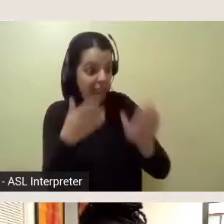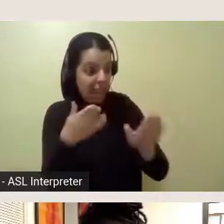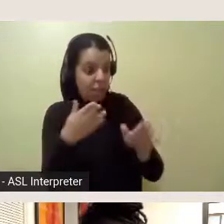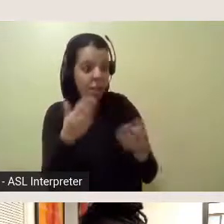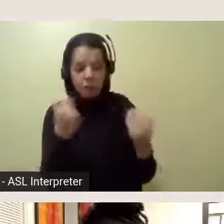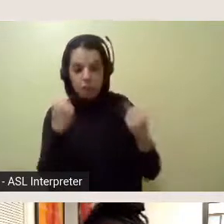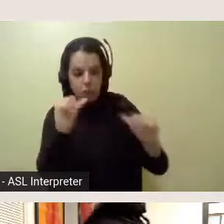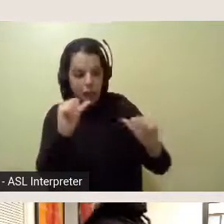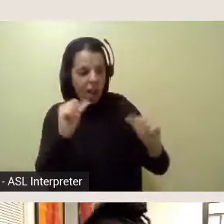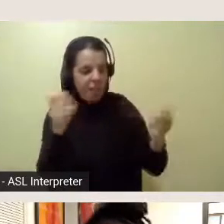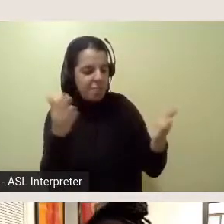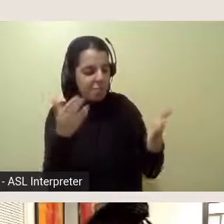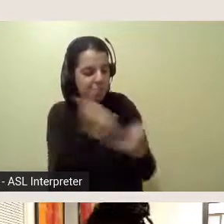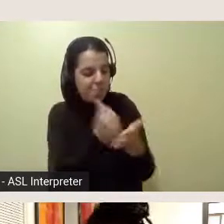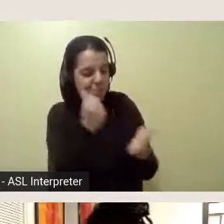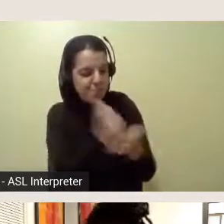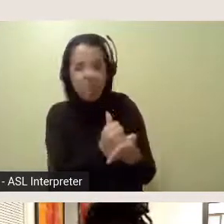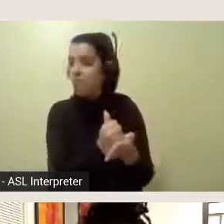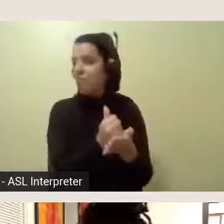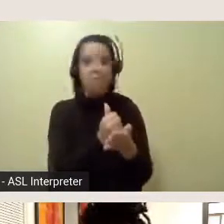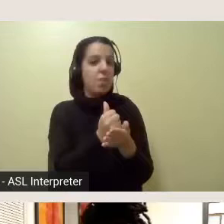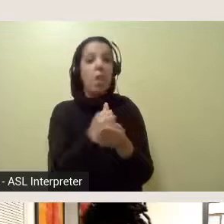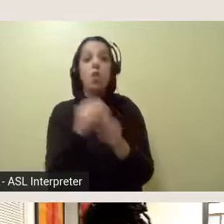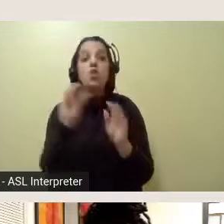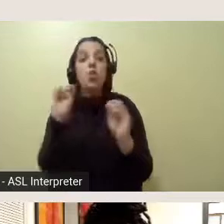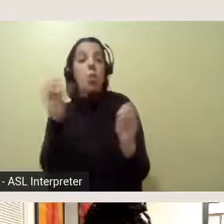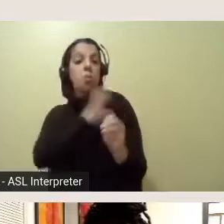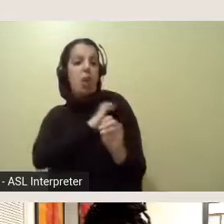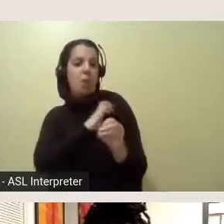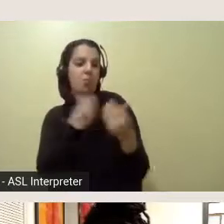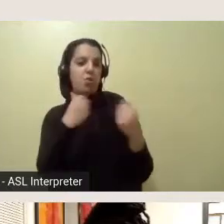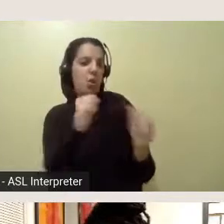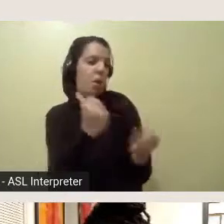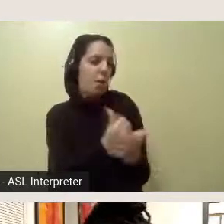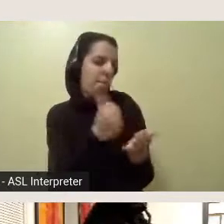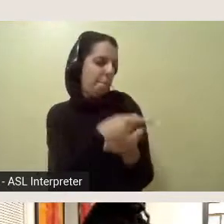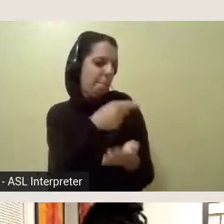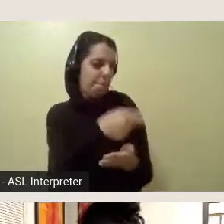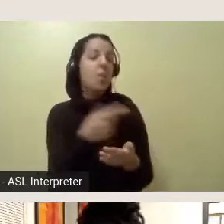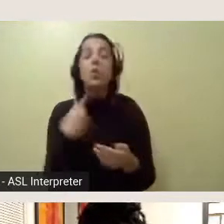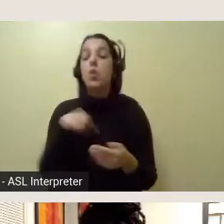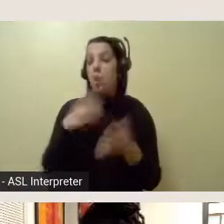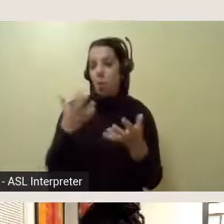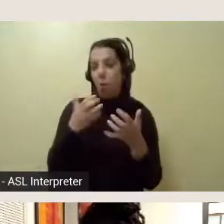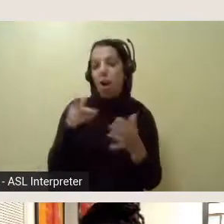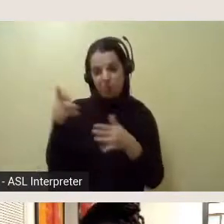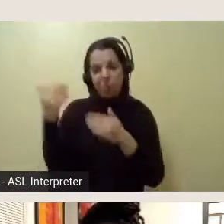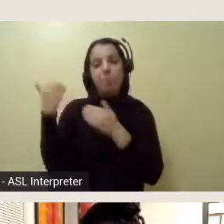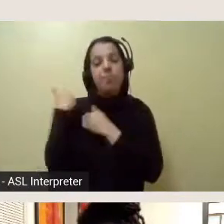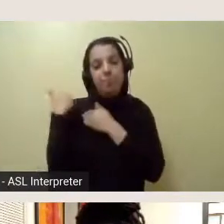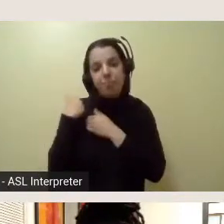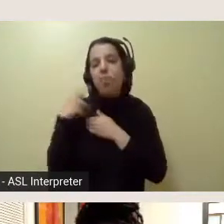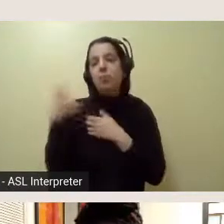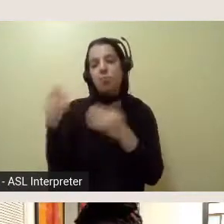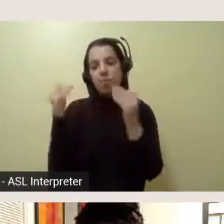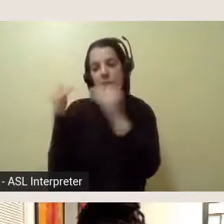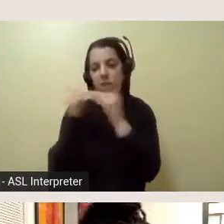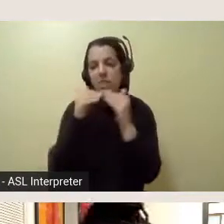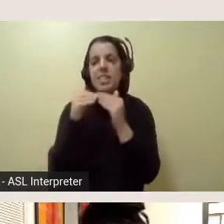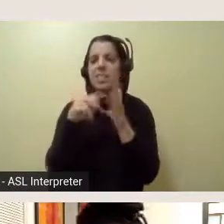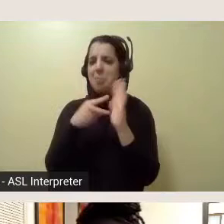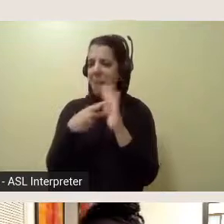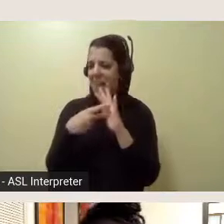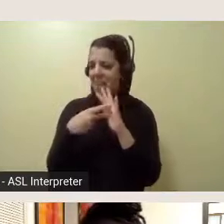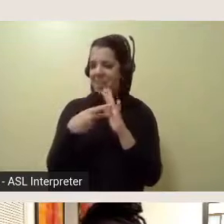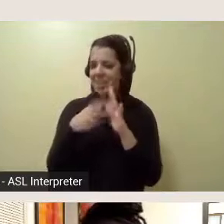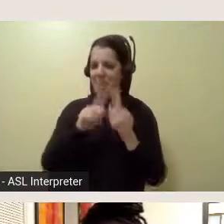life. So we want justice and accountability for that. But then we know that prisons don't mean justice for anyone.